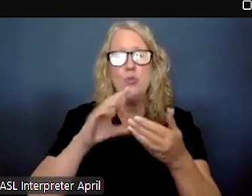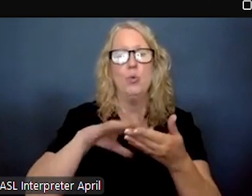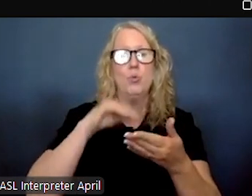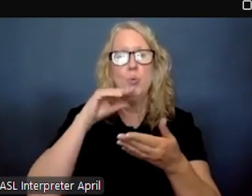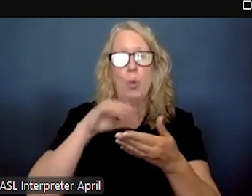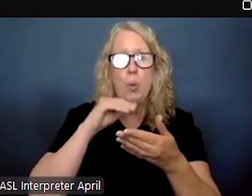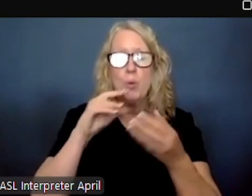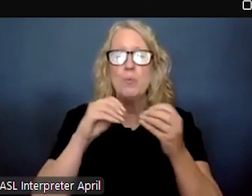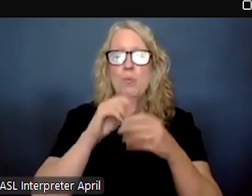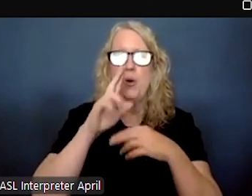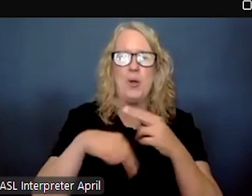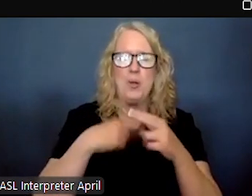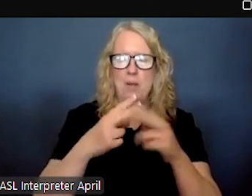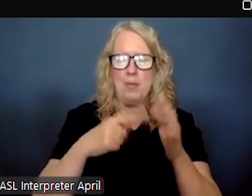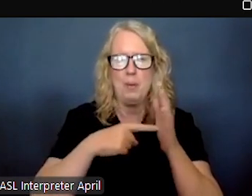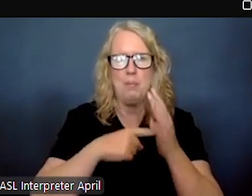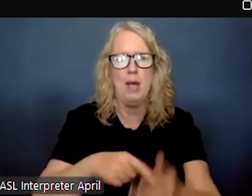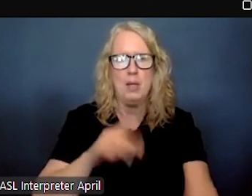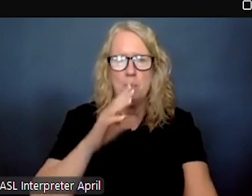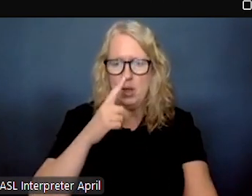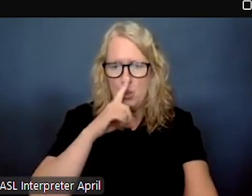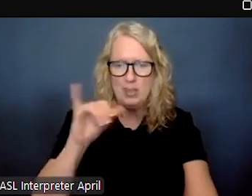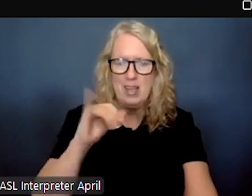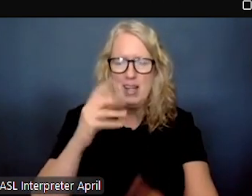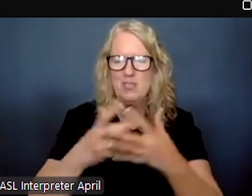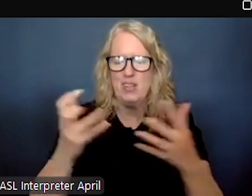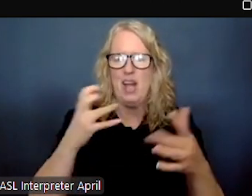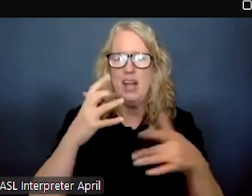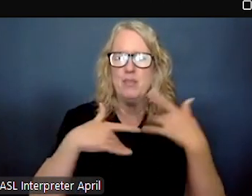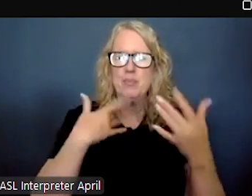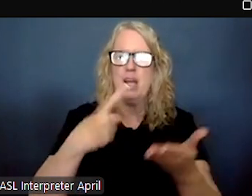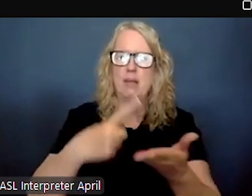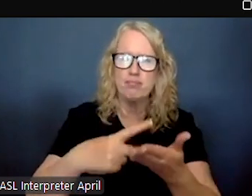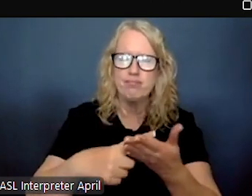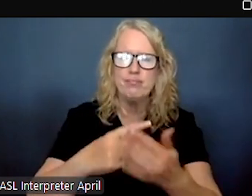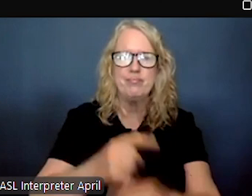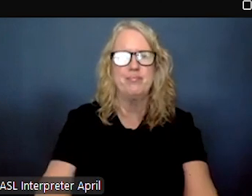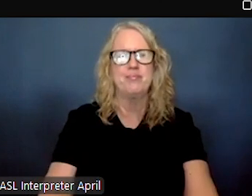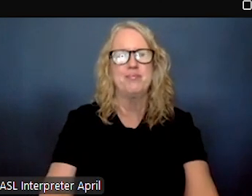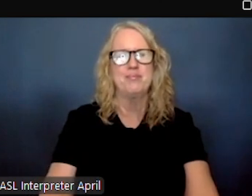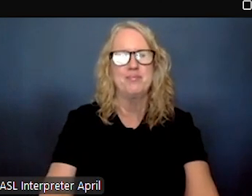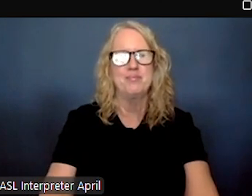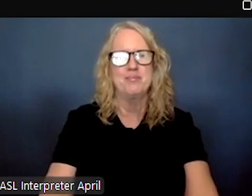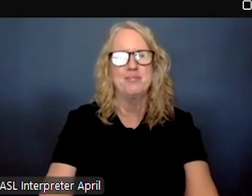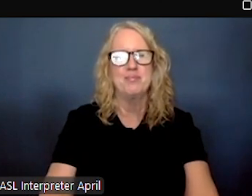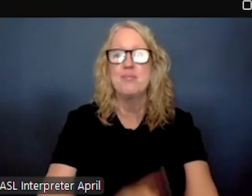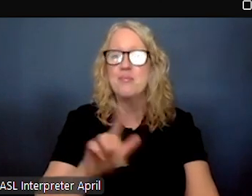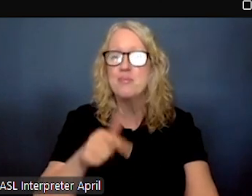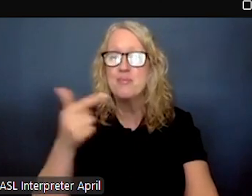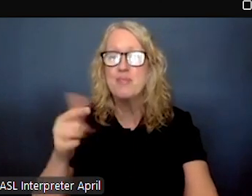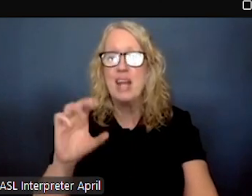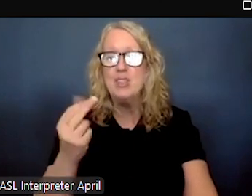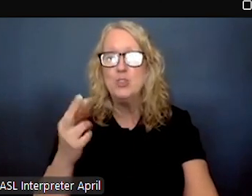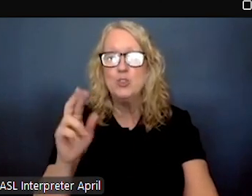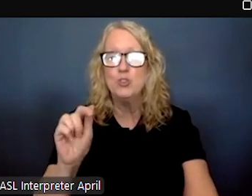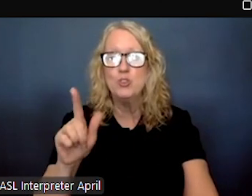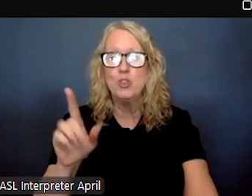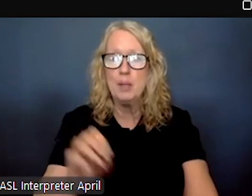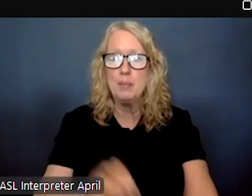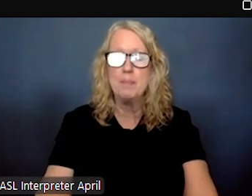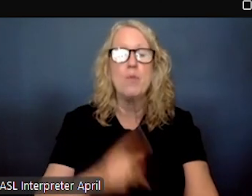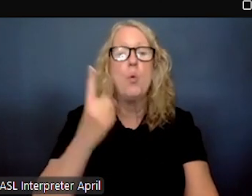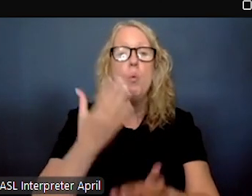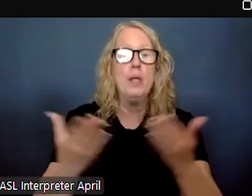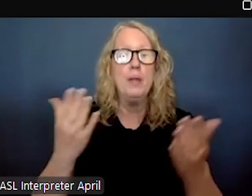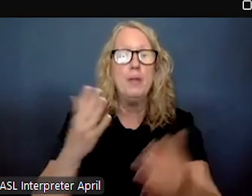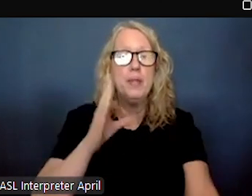more about the model. It looks like there's a lot of excitement. Let's move over to Charlotte. One of the things